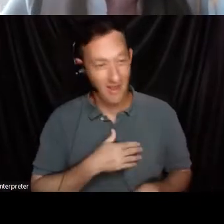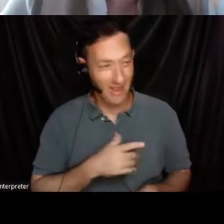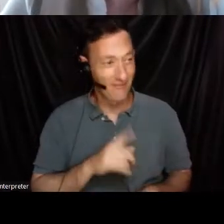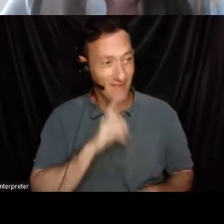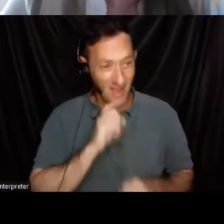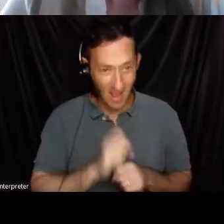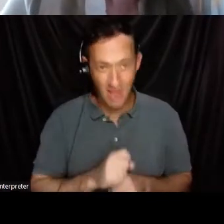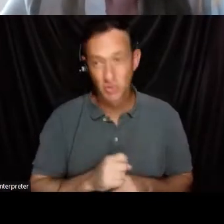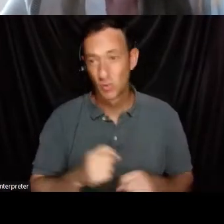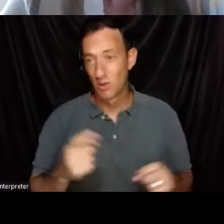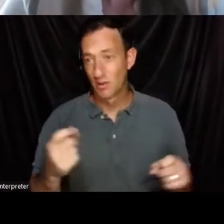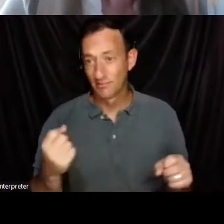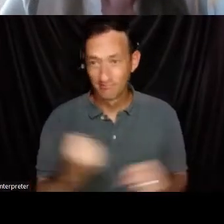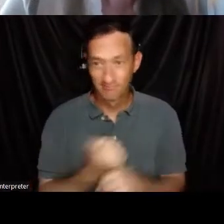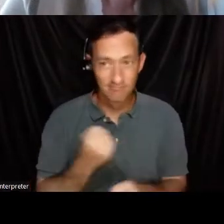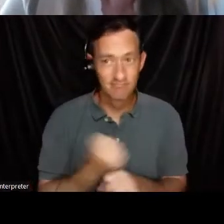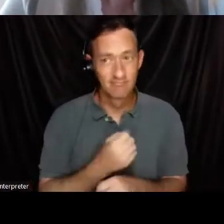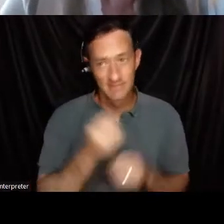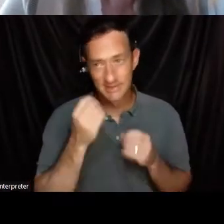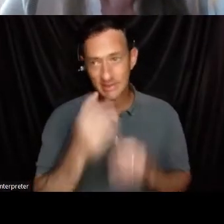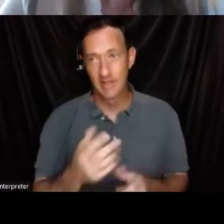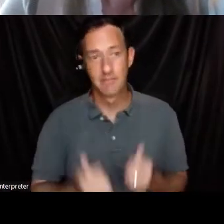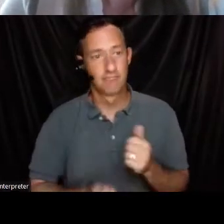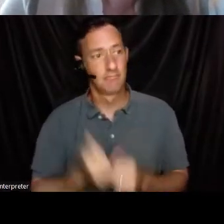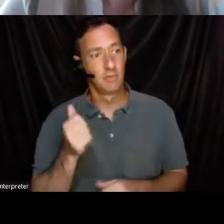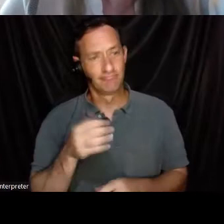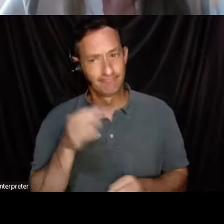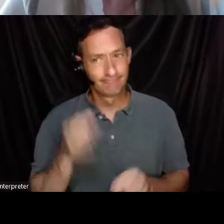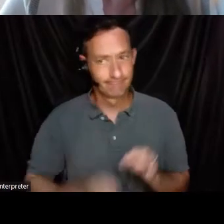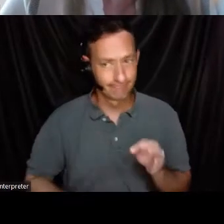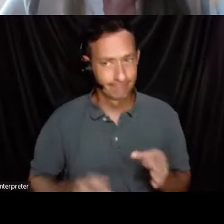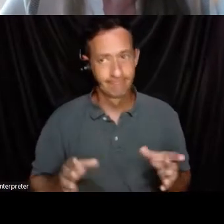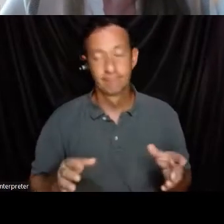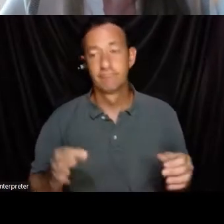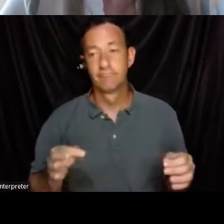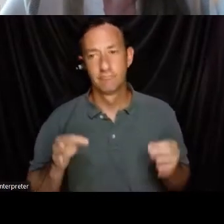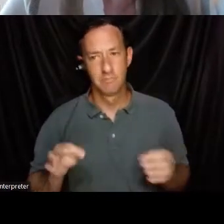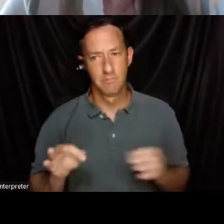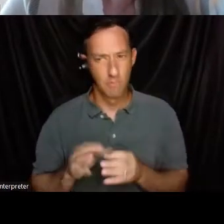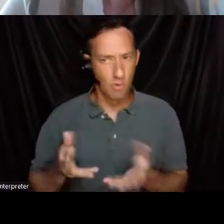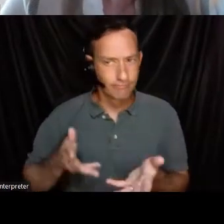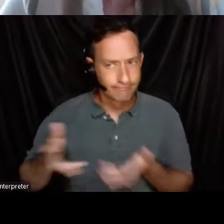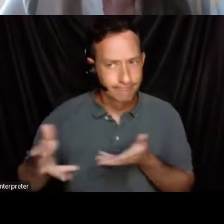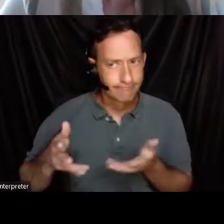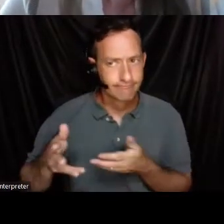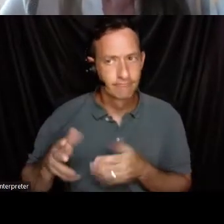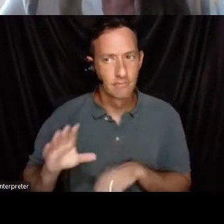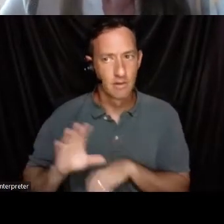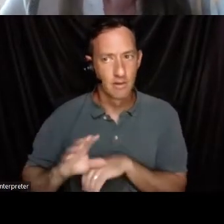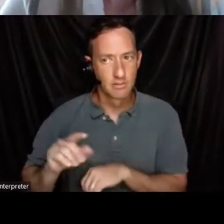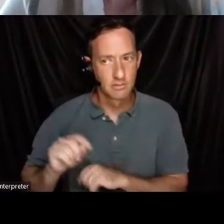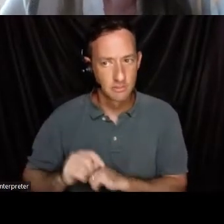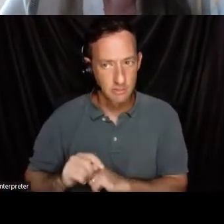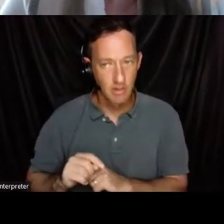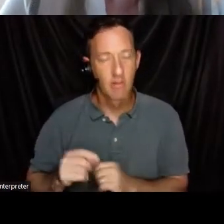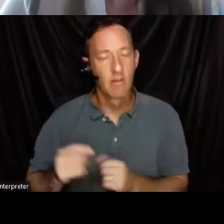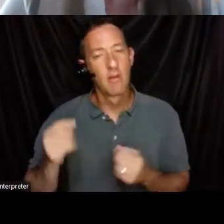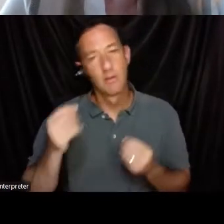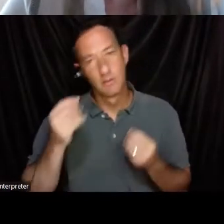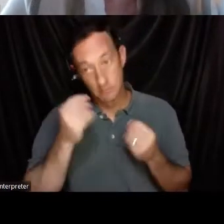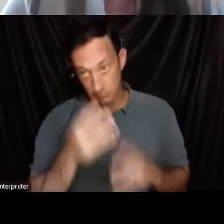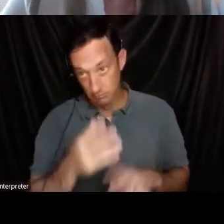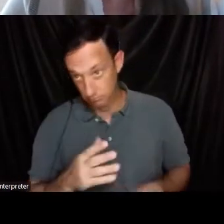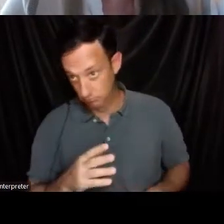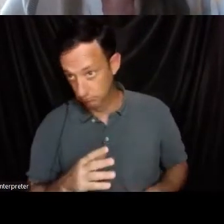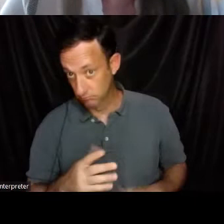you're going to get, you want to be consulting with someone, for example, to let you know, do you